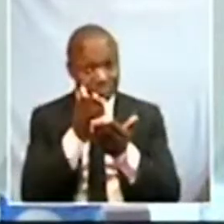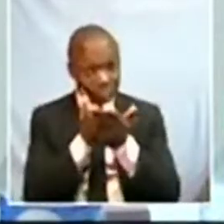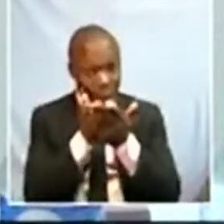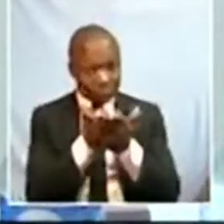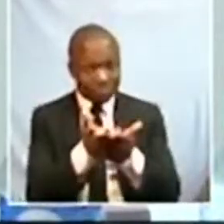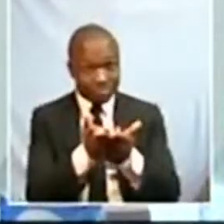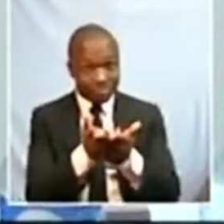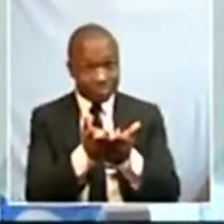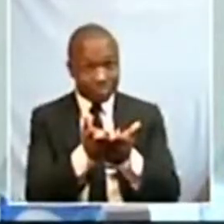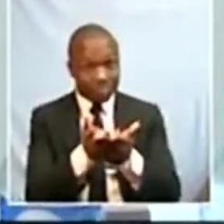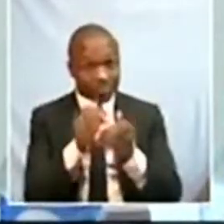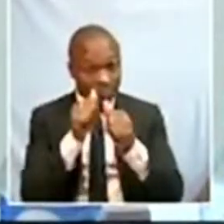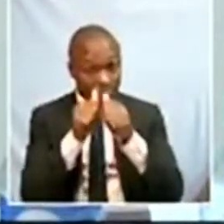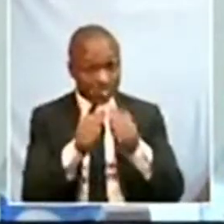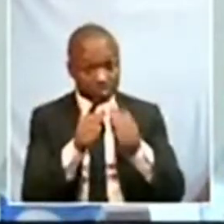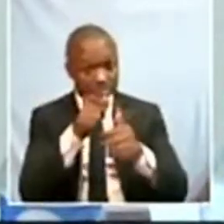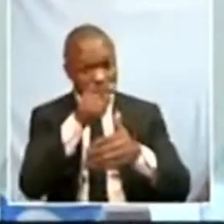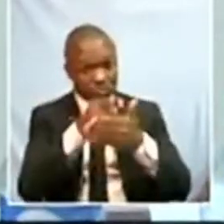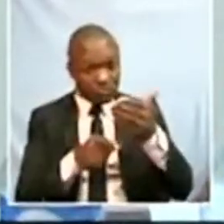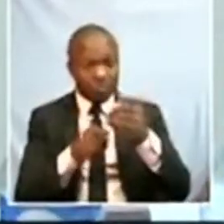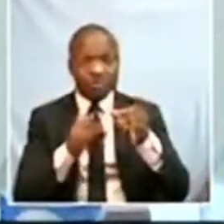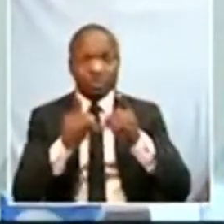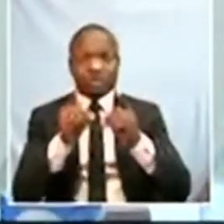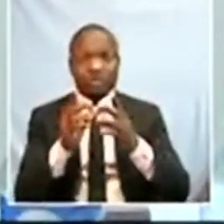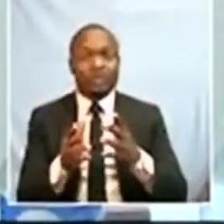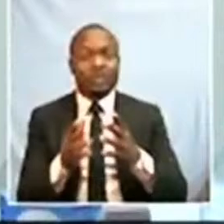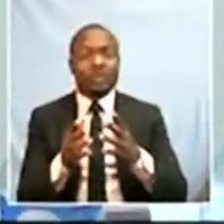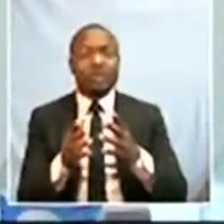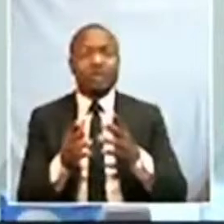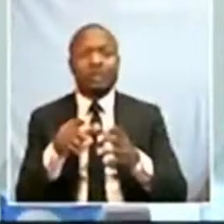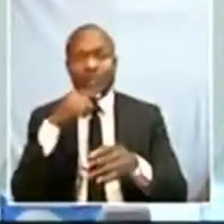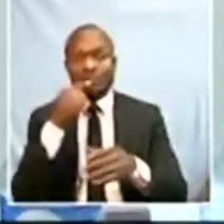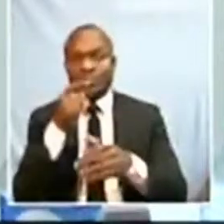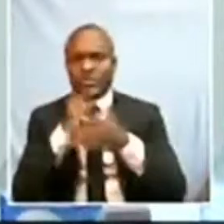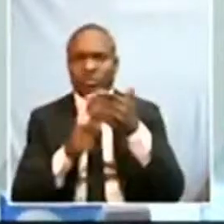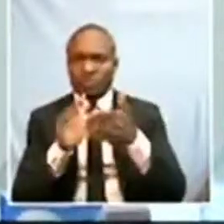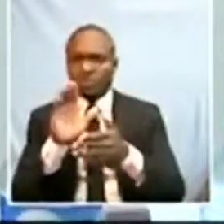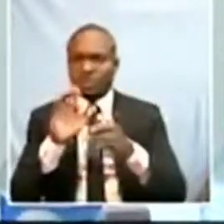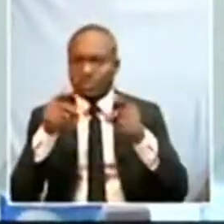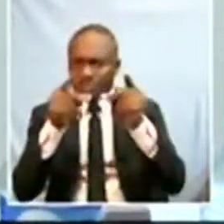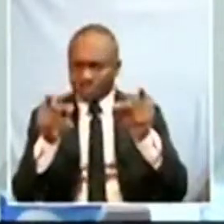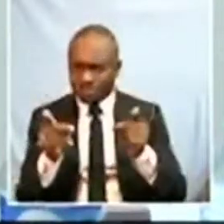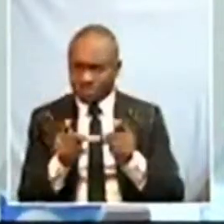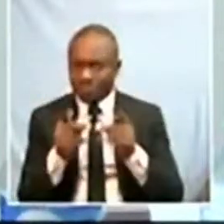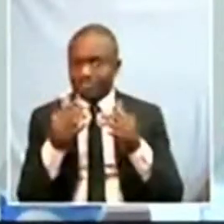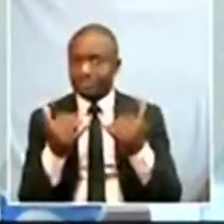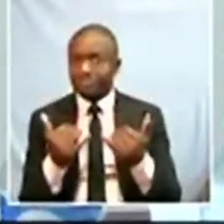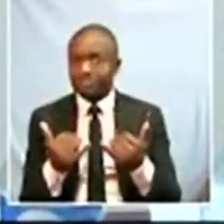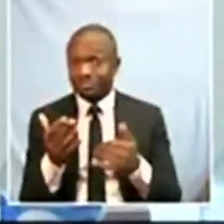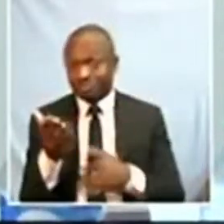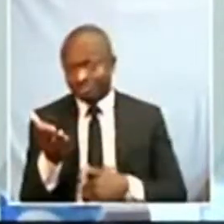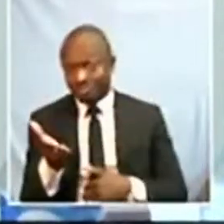In line with what the Director has said, what would be your position